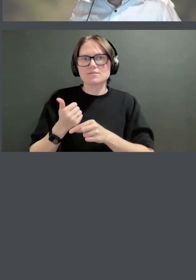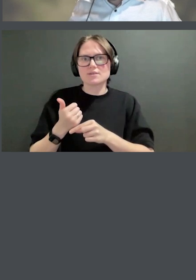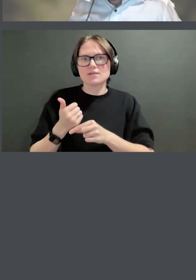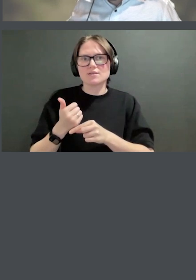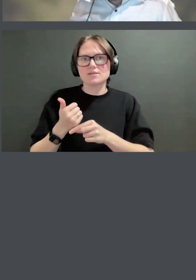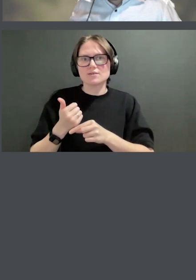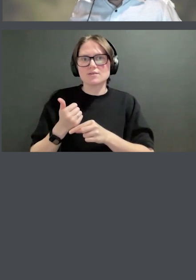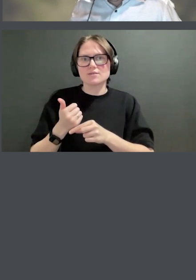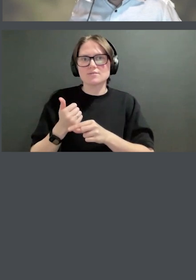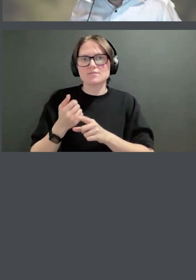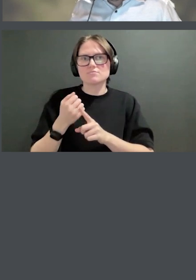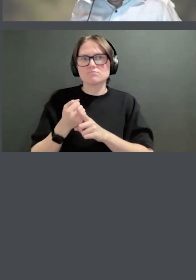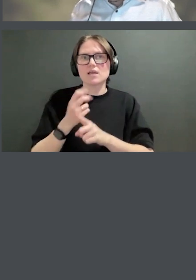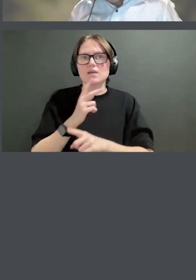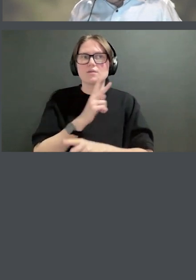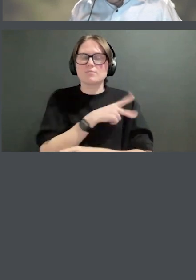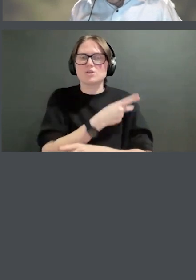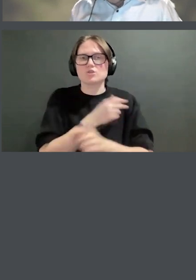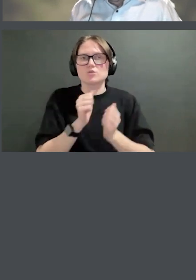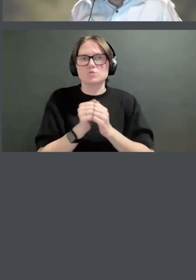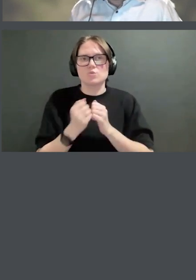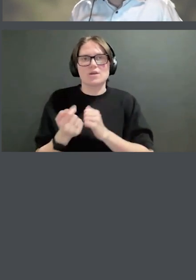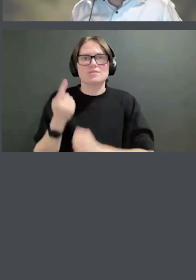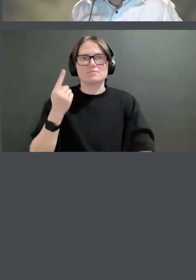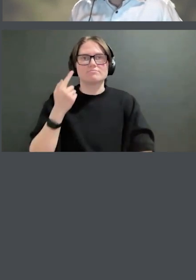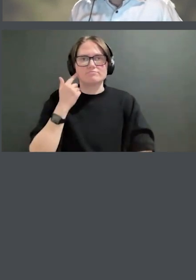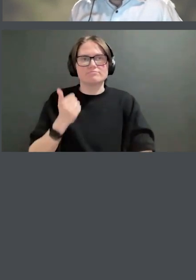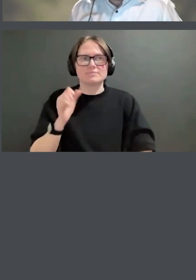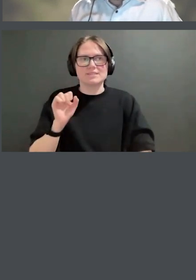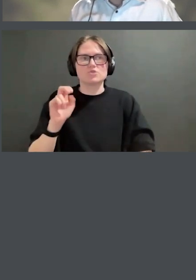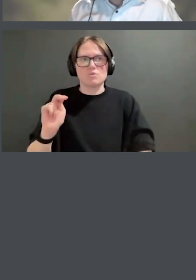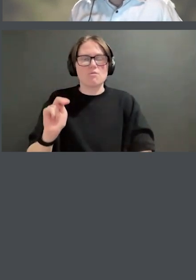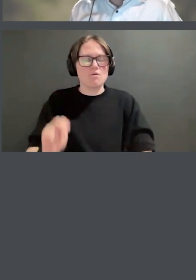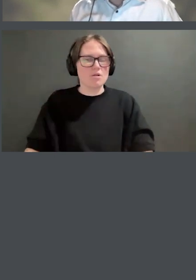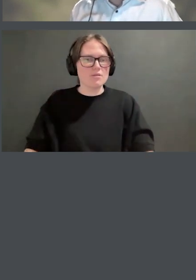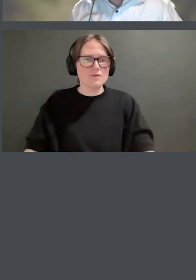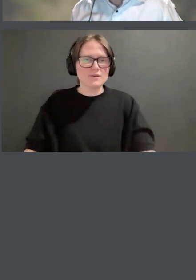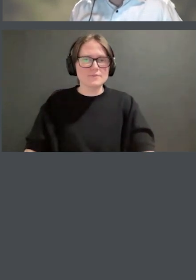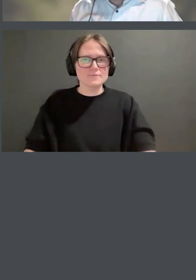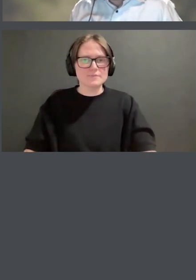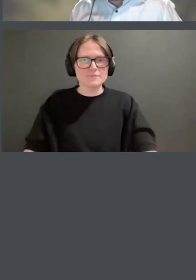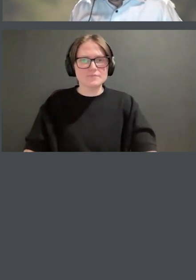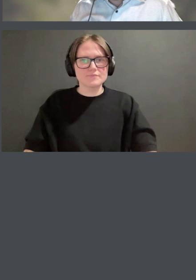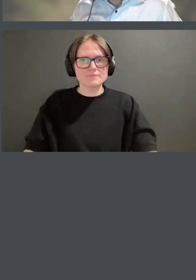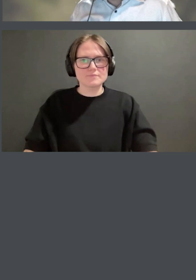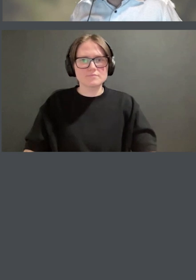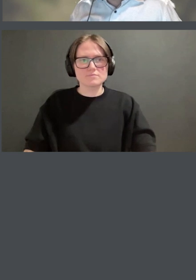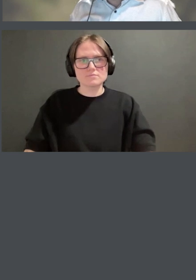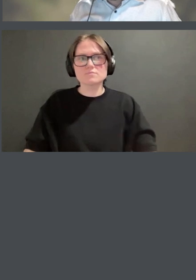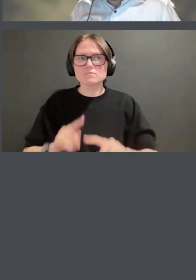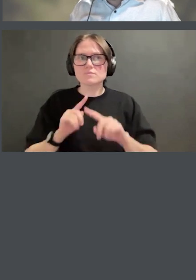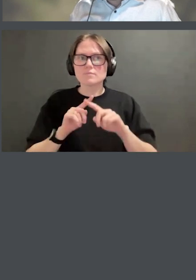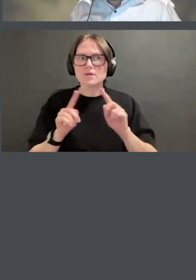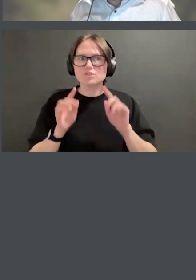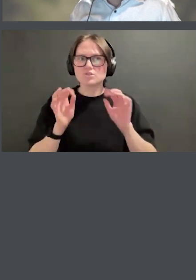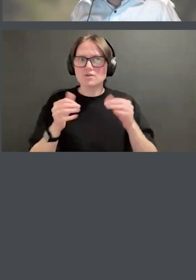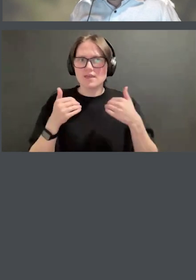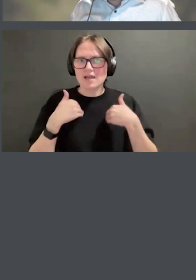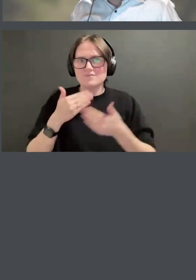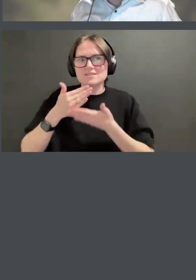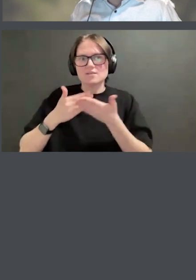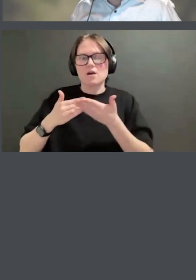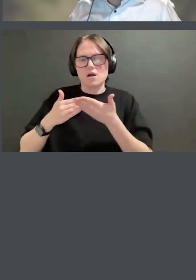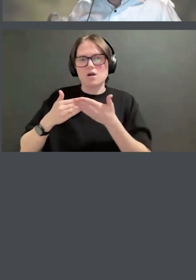patients with isolated unilateral sensorineural hearing loss. But there certainly are some